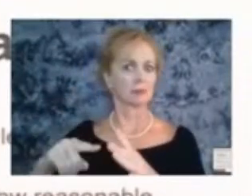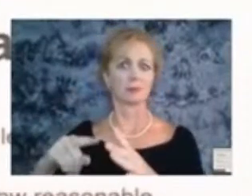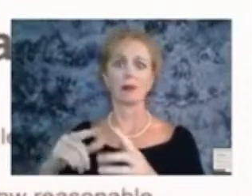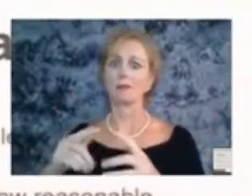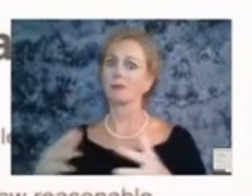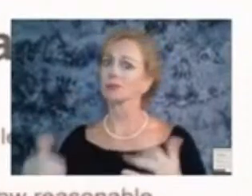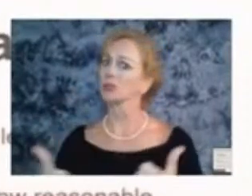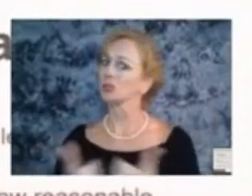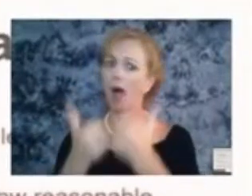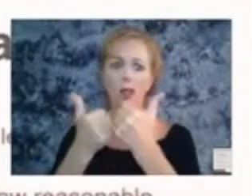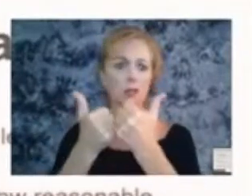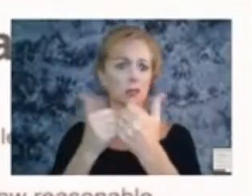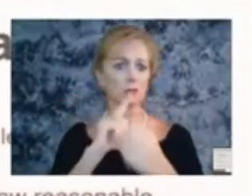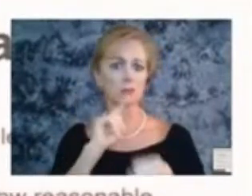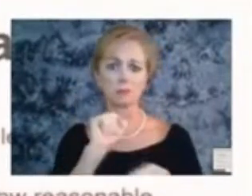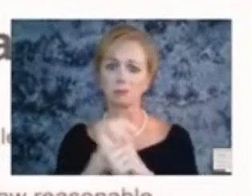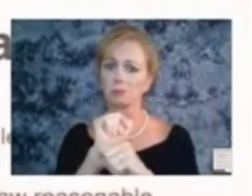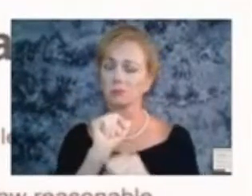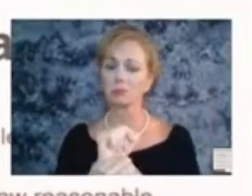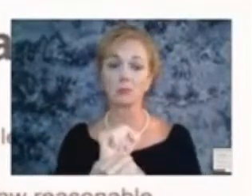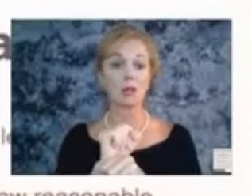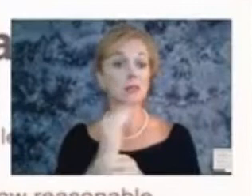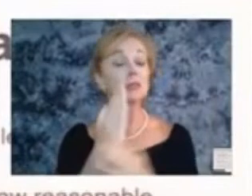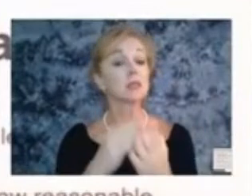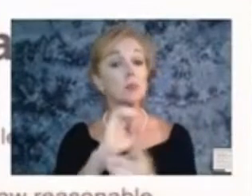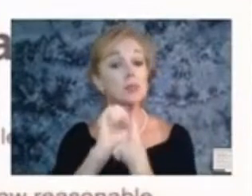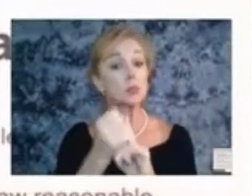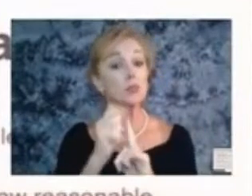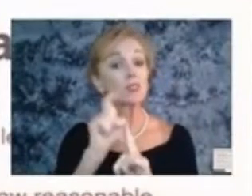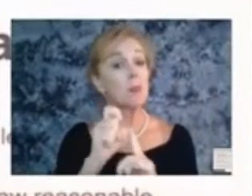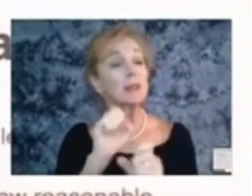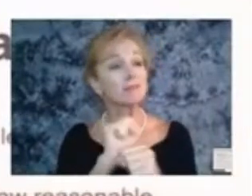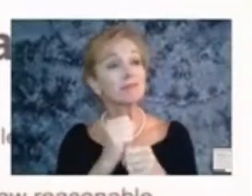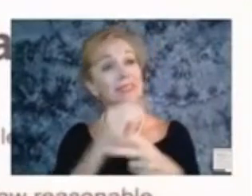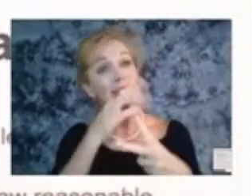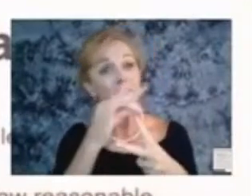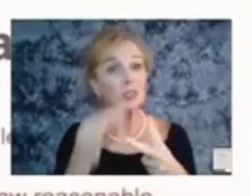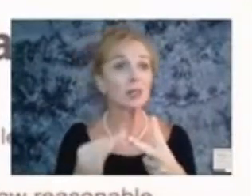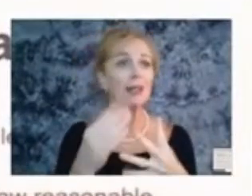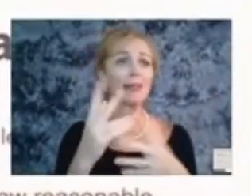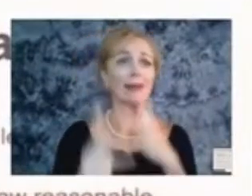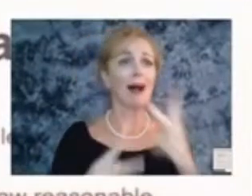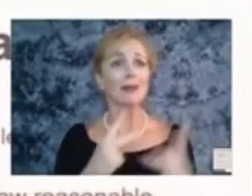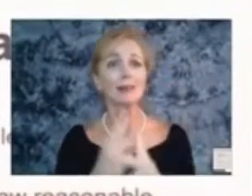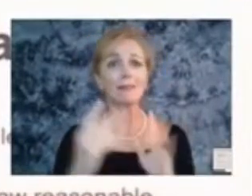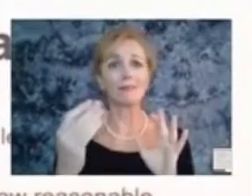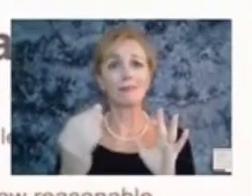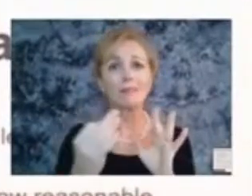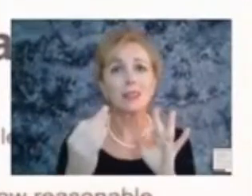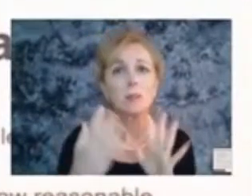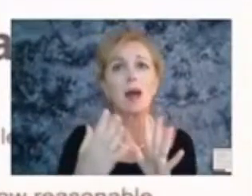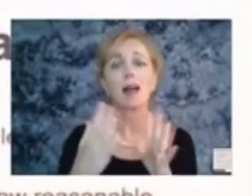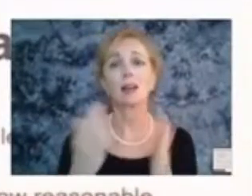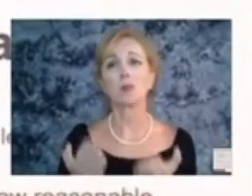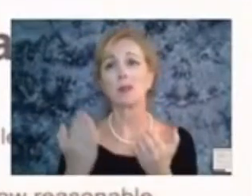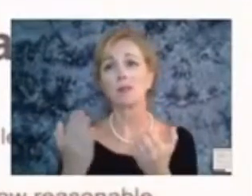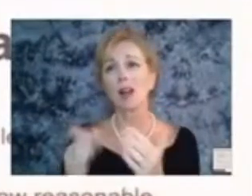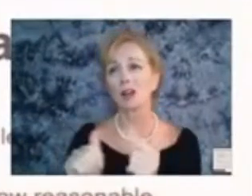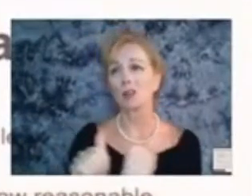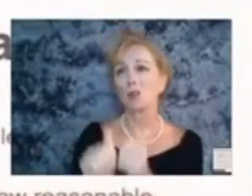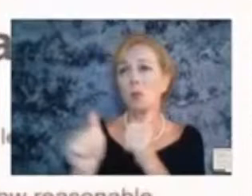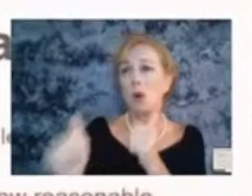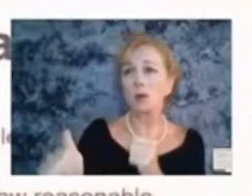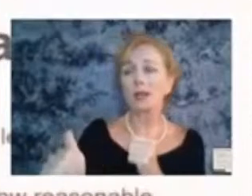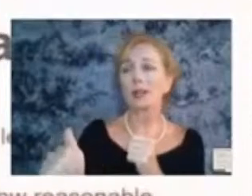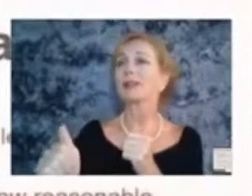challenging. And in some instances, you have to make choices around the type of feedback that you're providing remotely and the type of feedback that you're providing